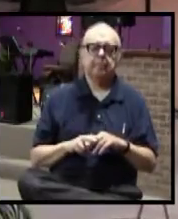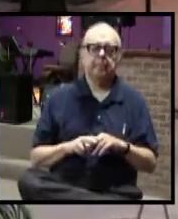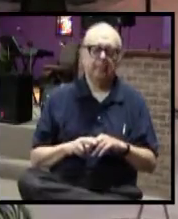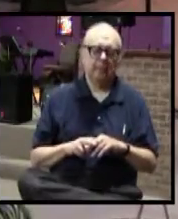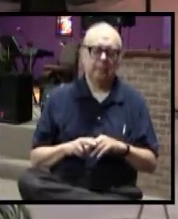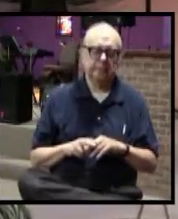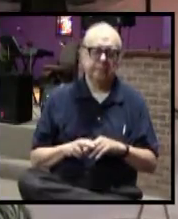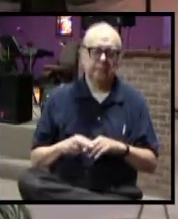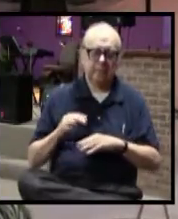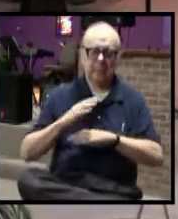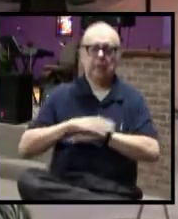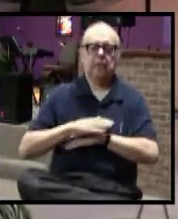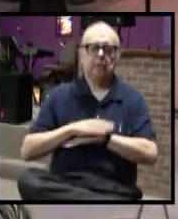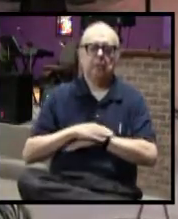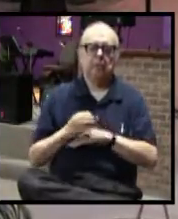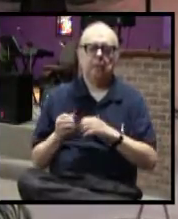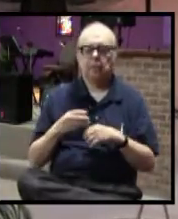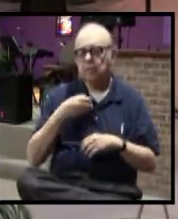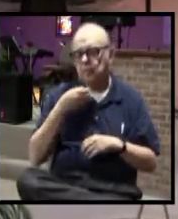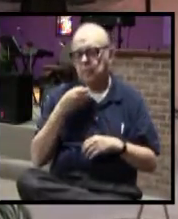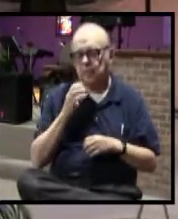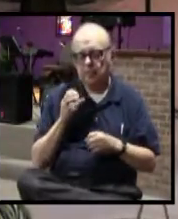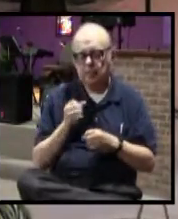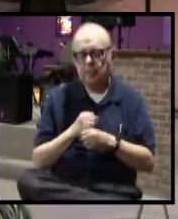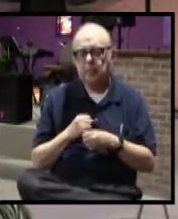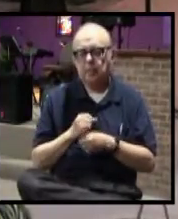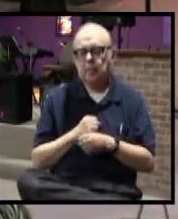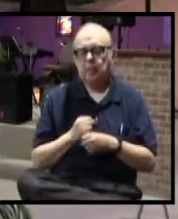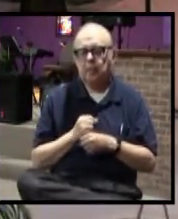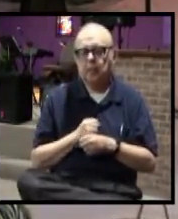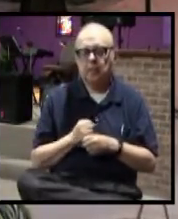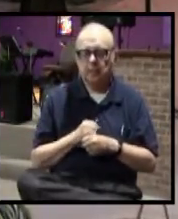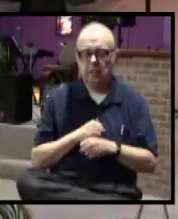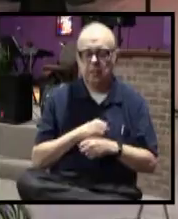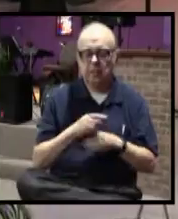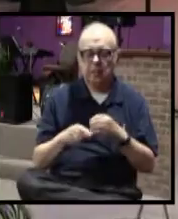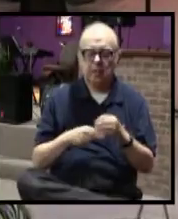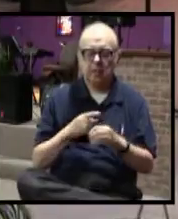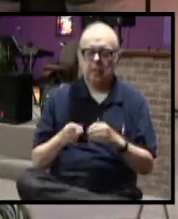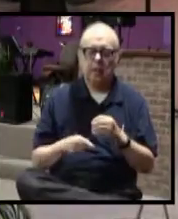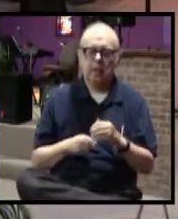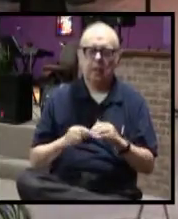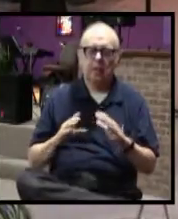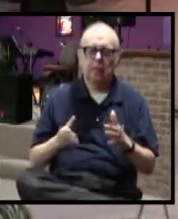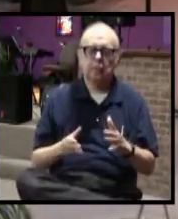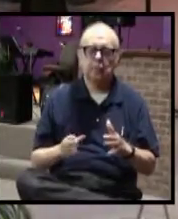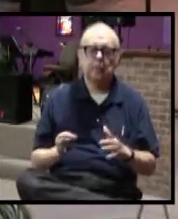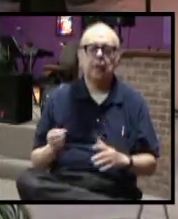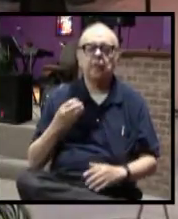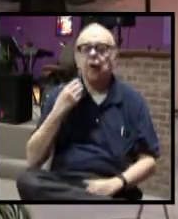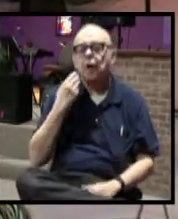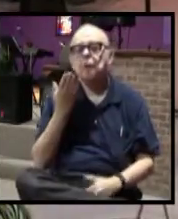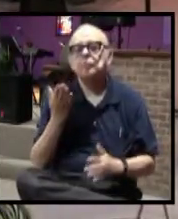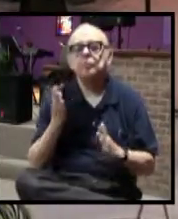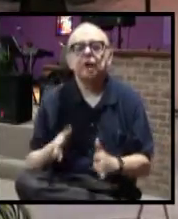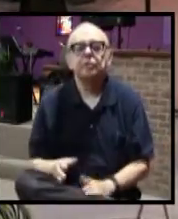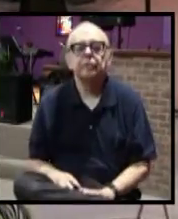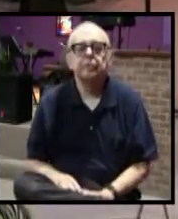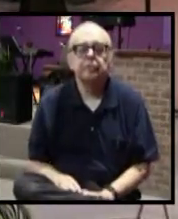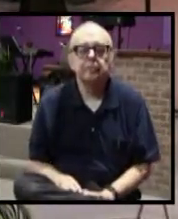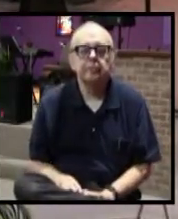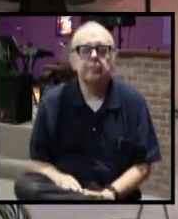sitting at a counter, drinking his coffee, surrounded by a group of